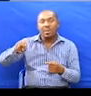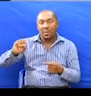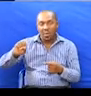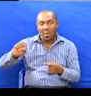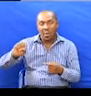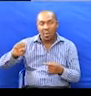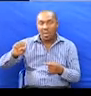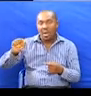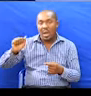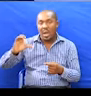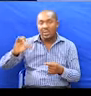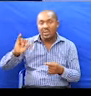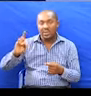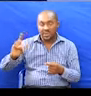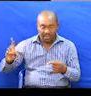non-essential